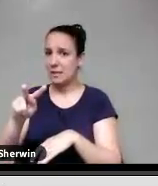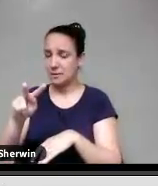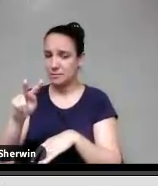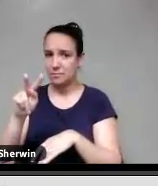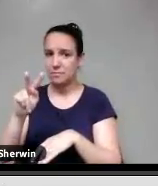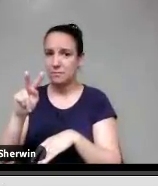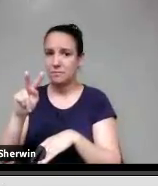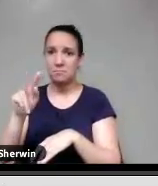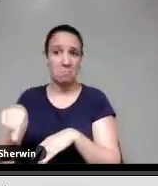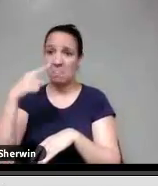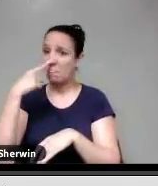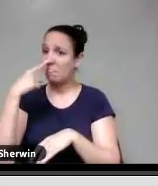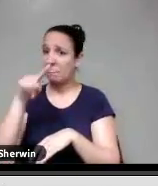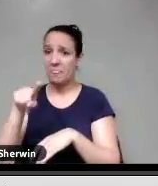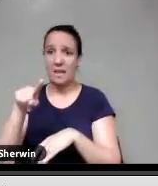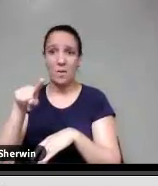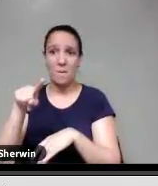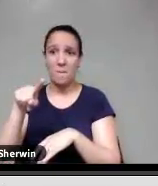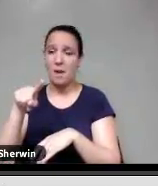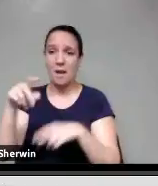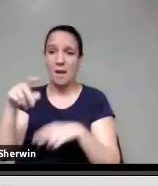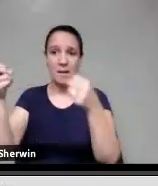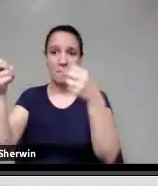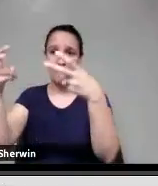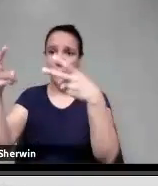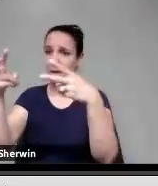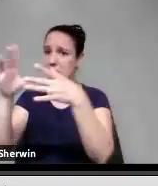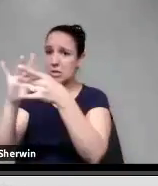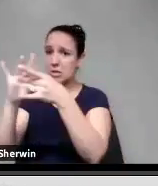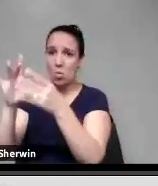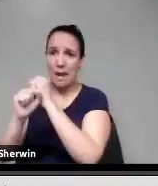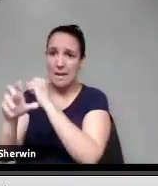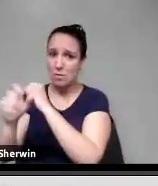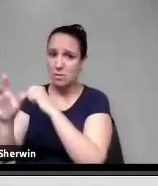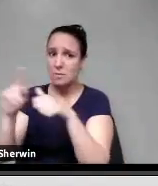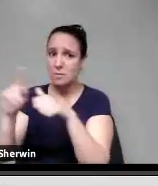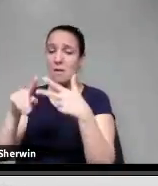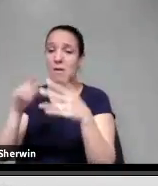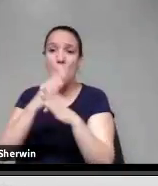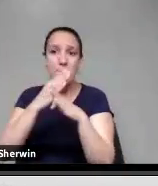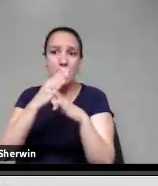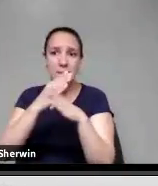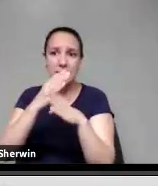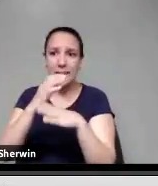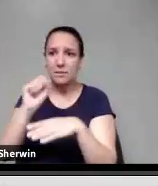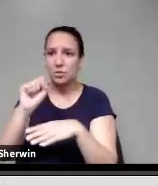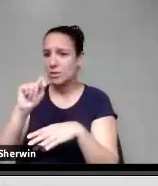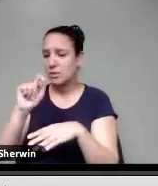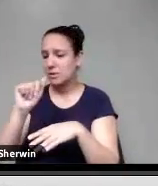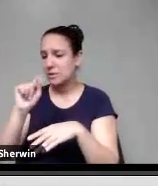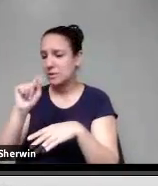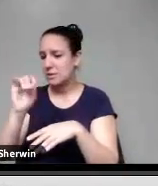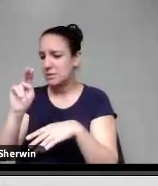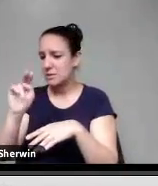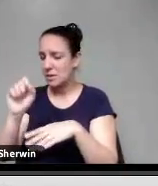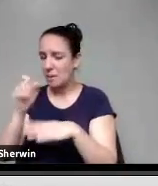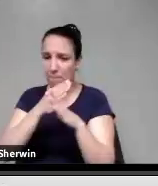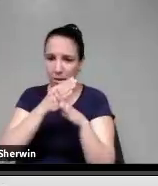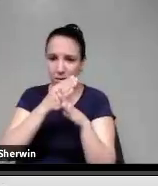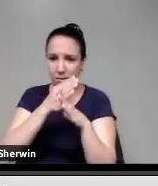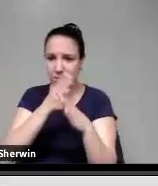never mind putting people's announcements up there. Post ads at bus stations and subways. Where do people commute in